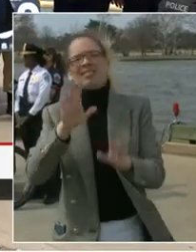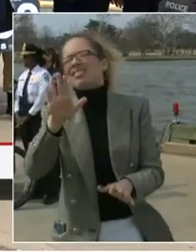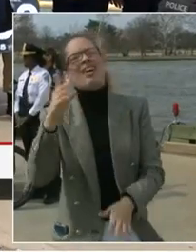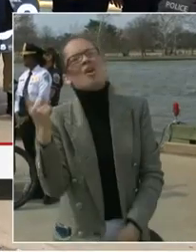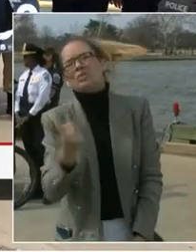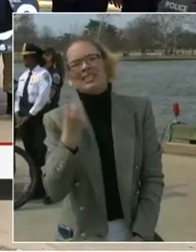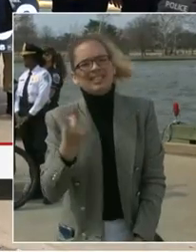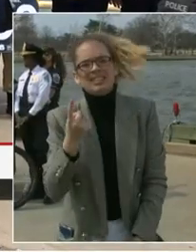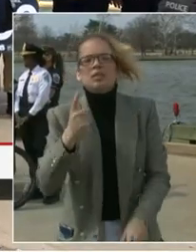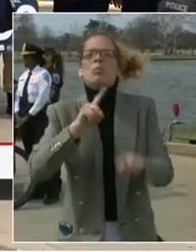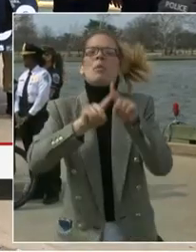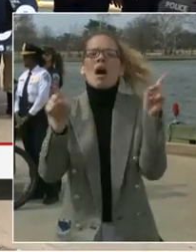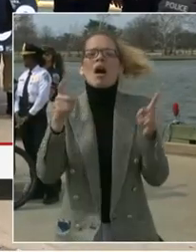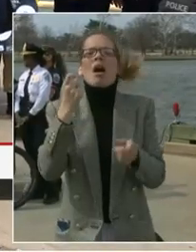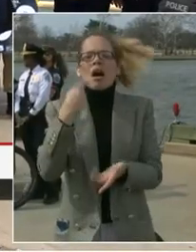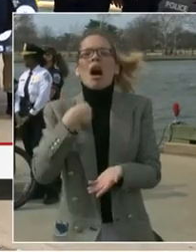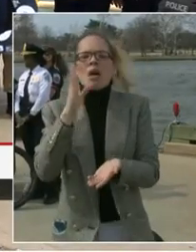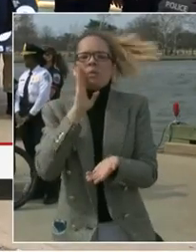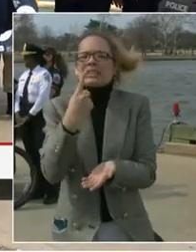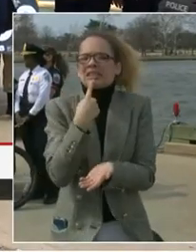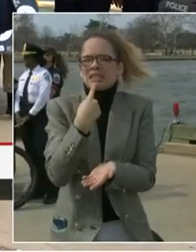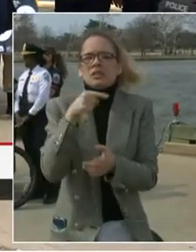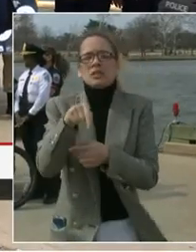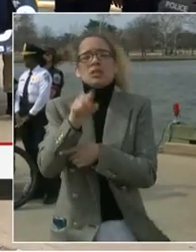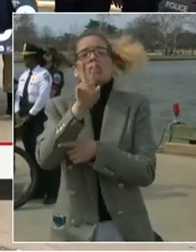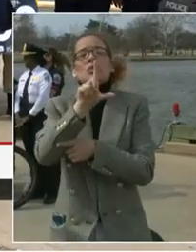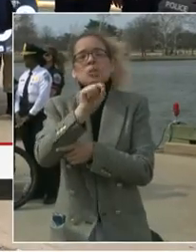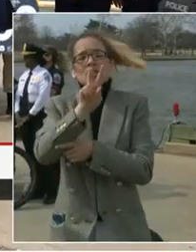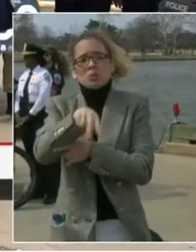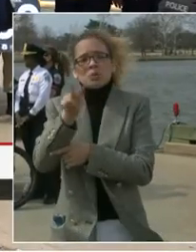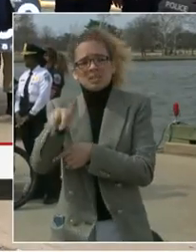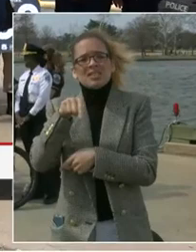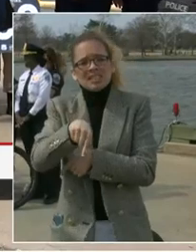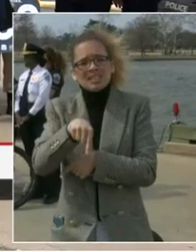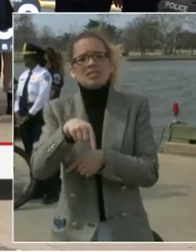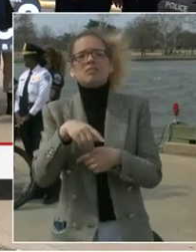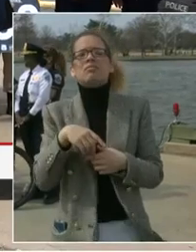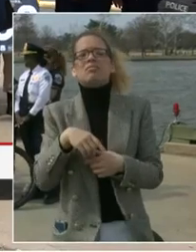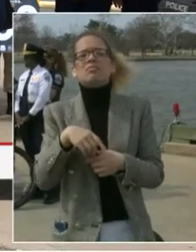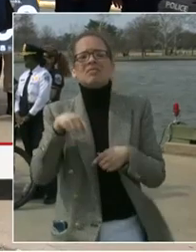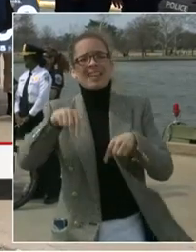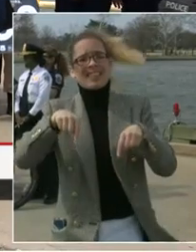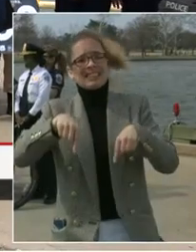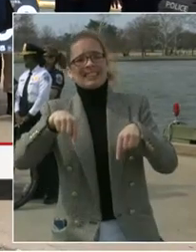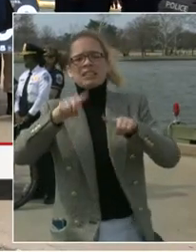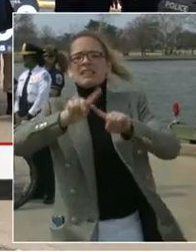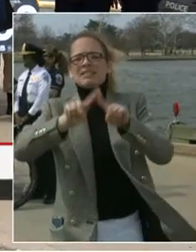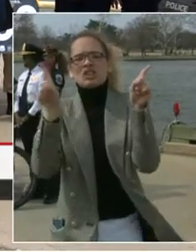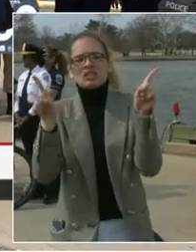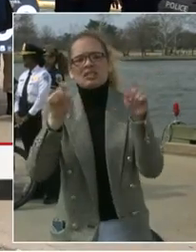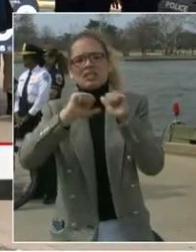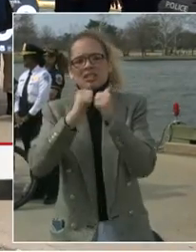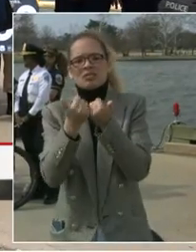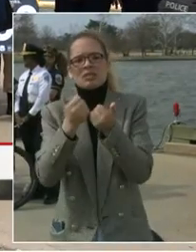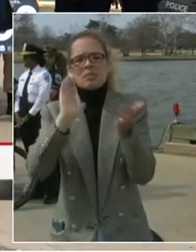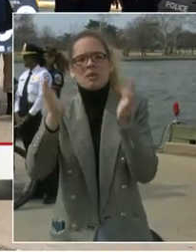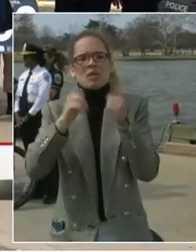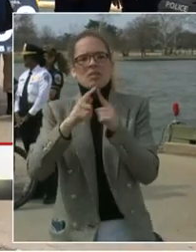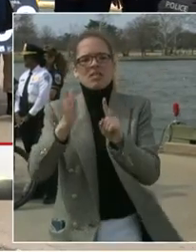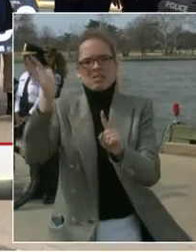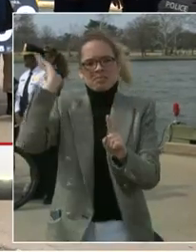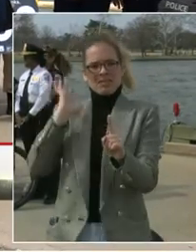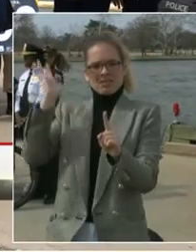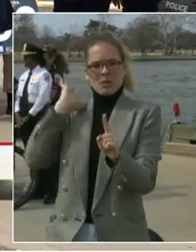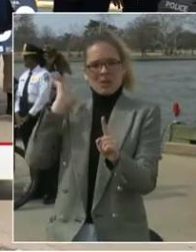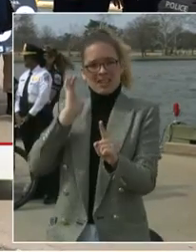I will say is that in 2022, this is it is a different agency than when I came on even in 1998. It